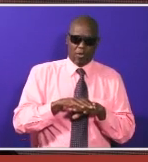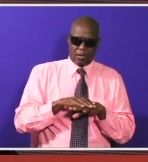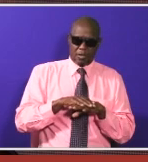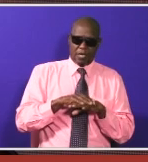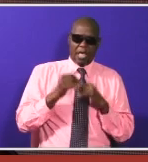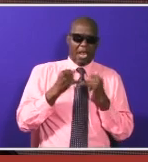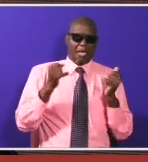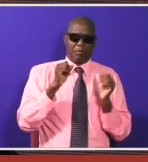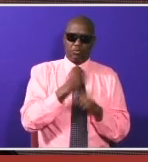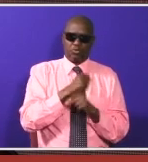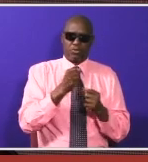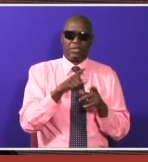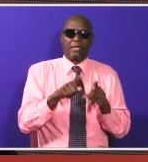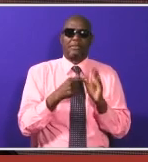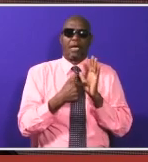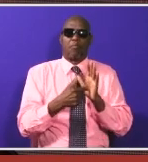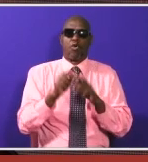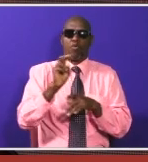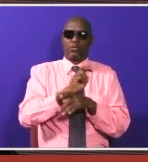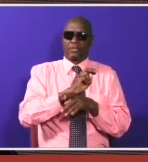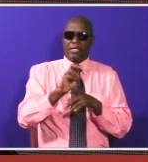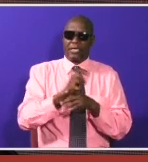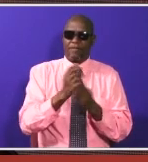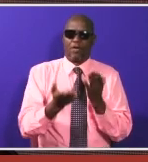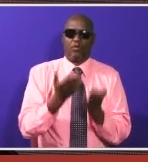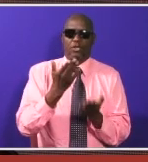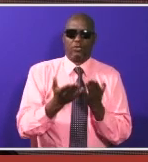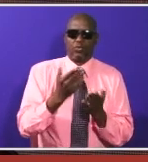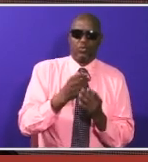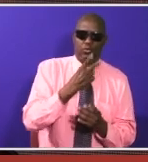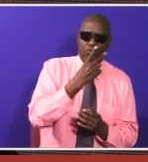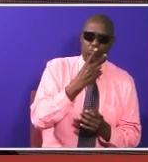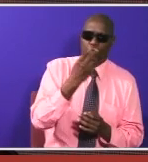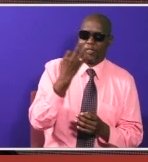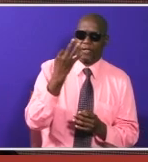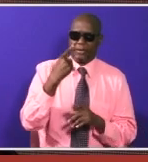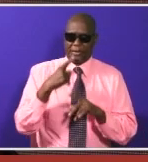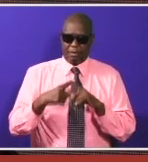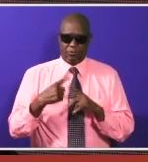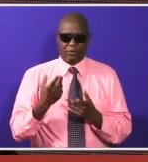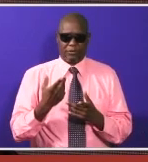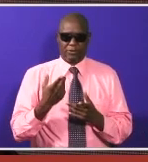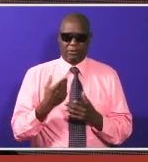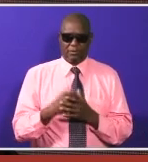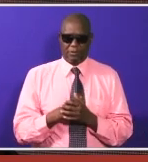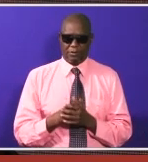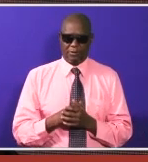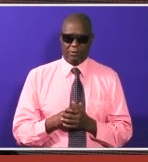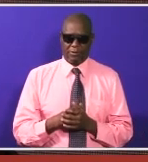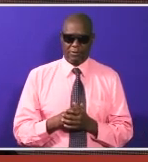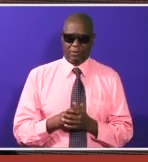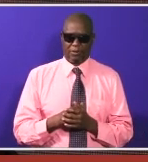evaluation, which we do at least twice or thrice a year maximum. And monitoring and evaluation activity actually helps us to meet